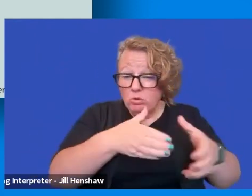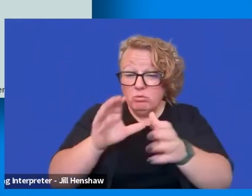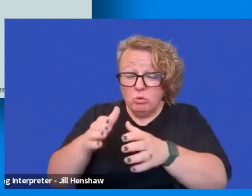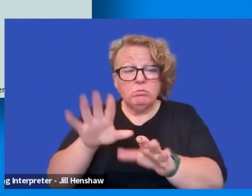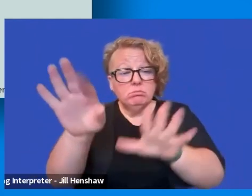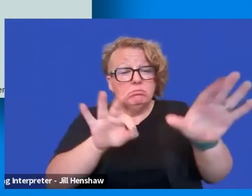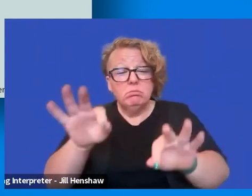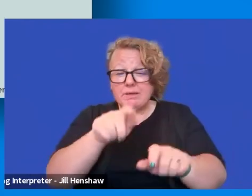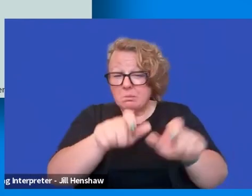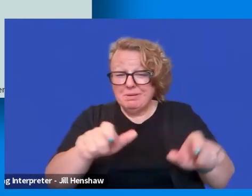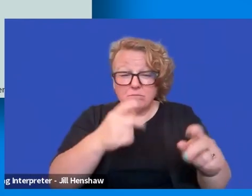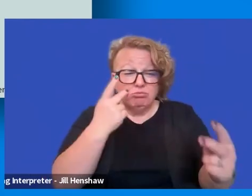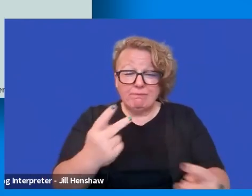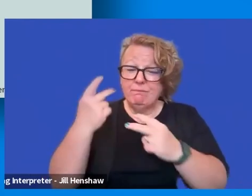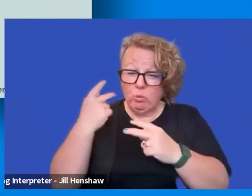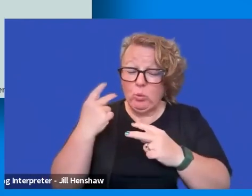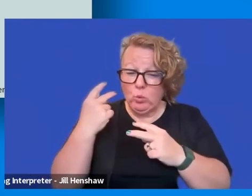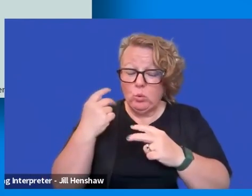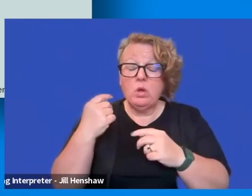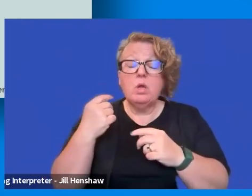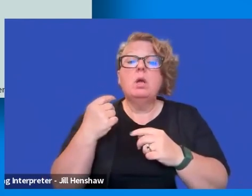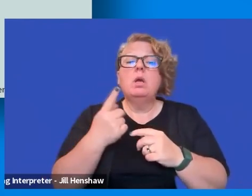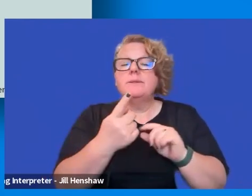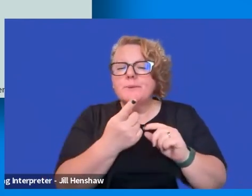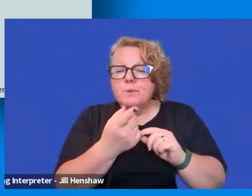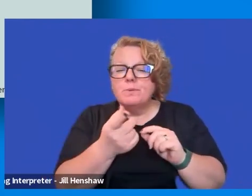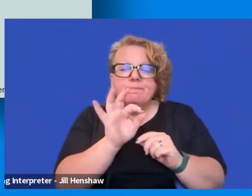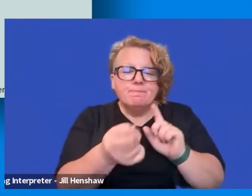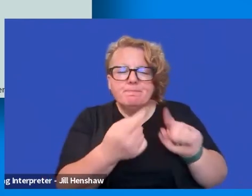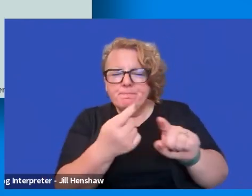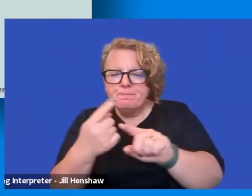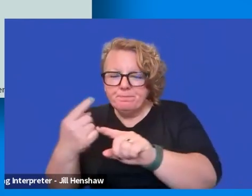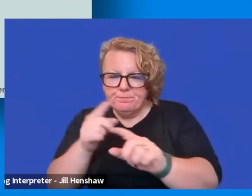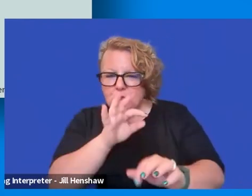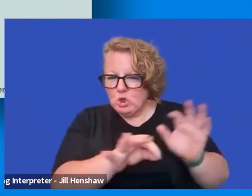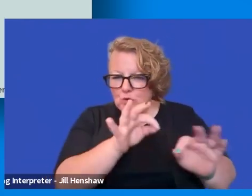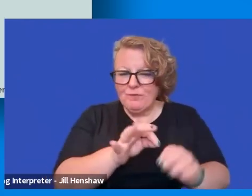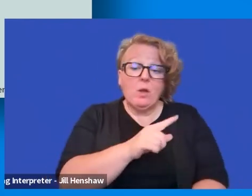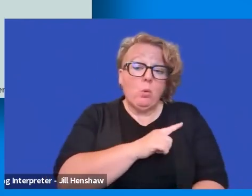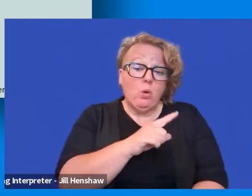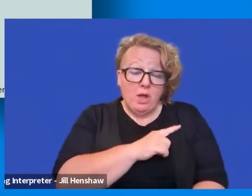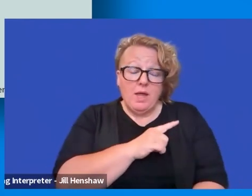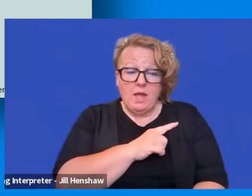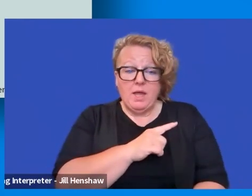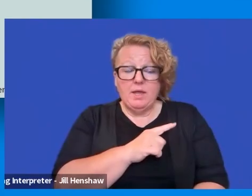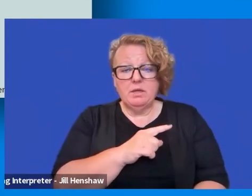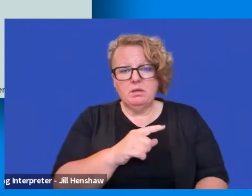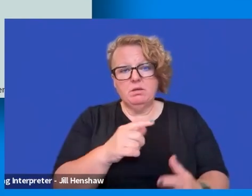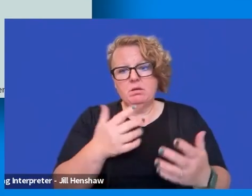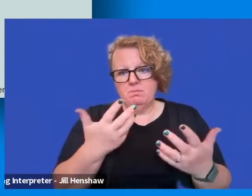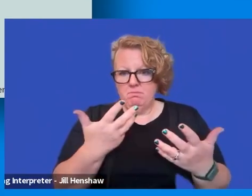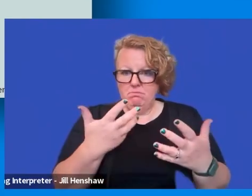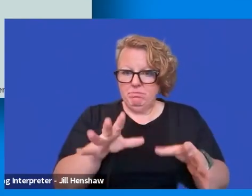invited reviewers to answer a few questions in the survey because we had hosted reviewer